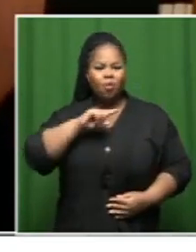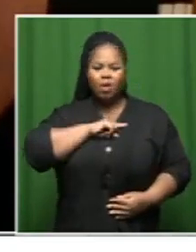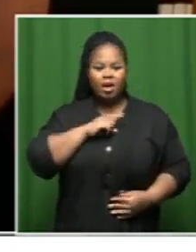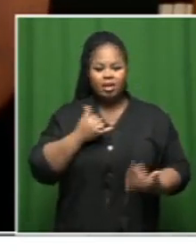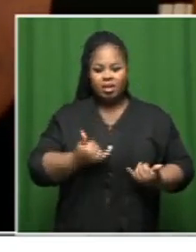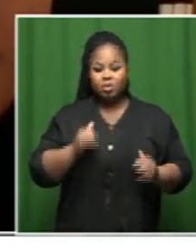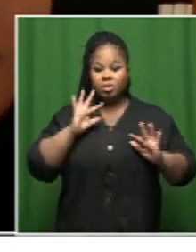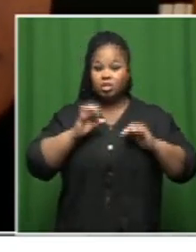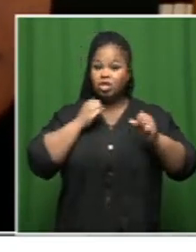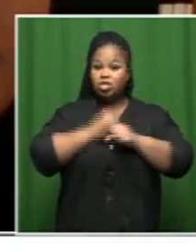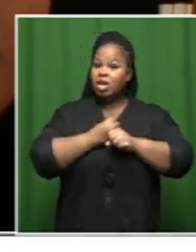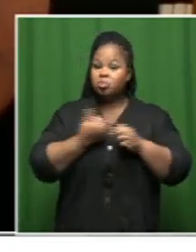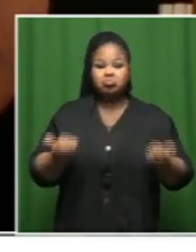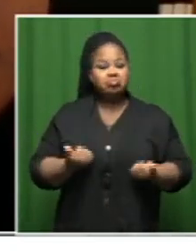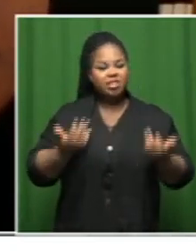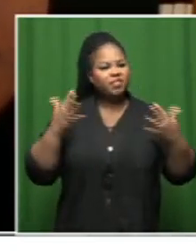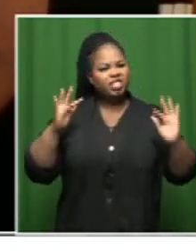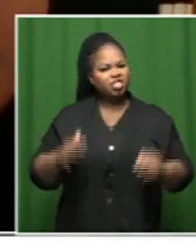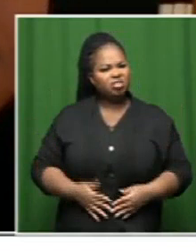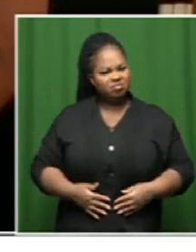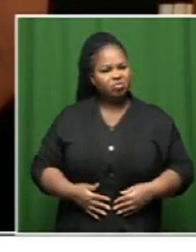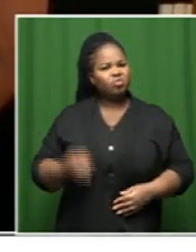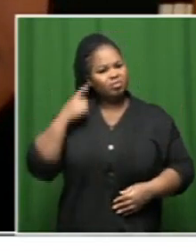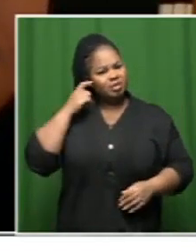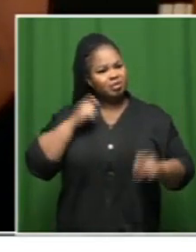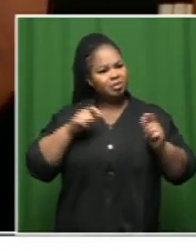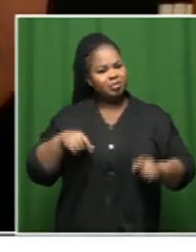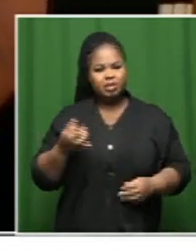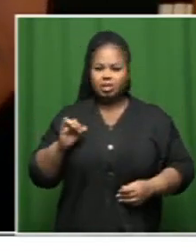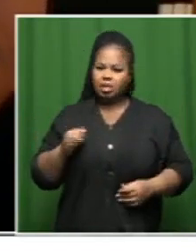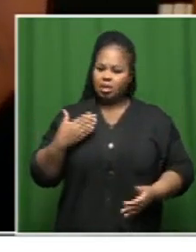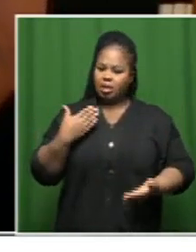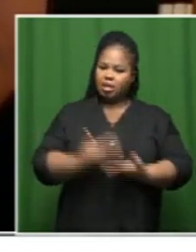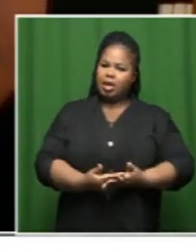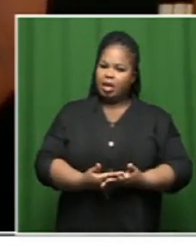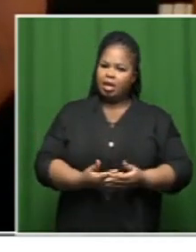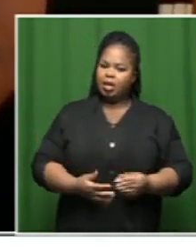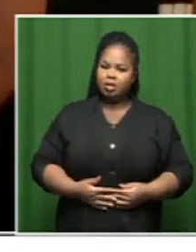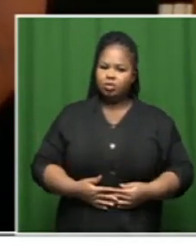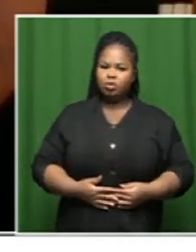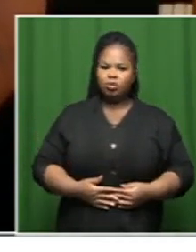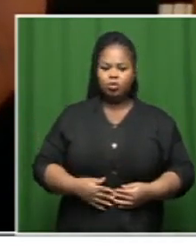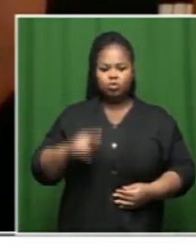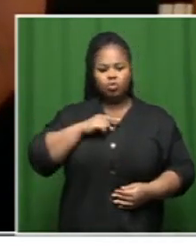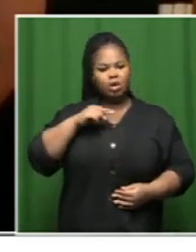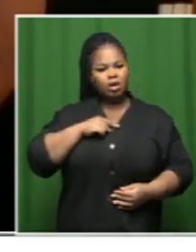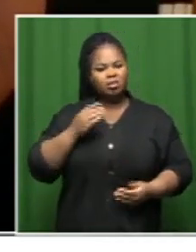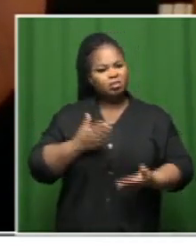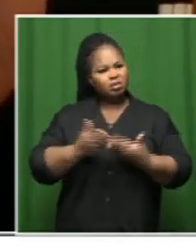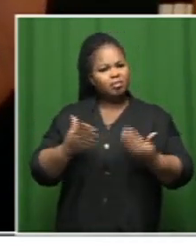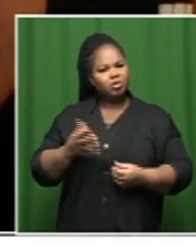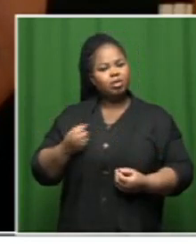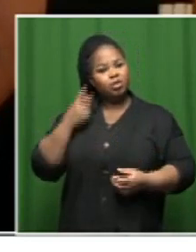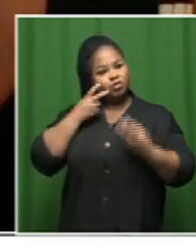decade. So can people rightfully still hold out hope that the sort of justice that they actually